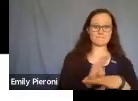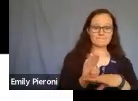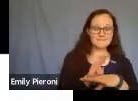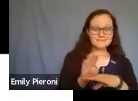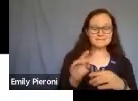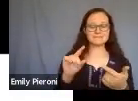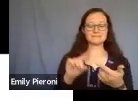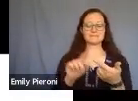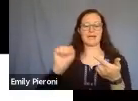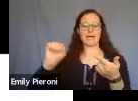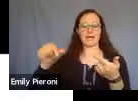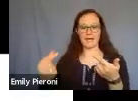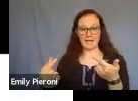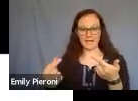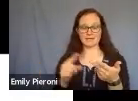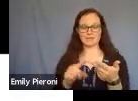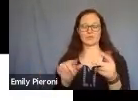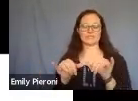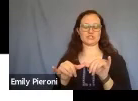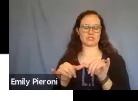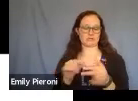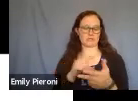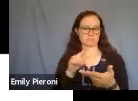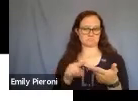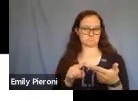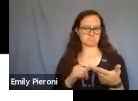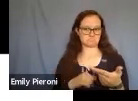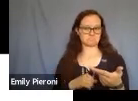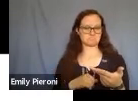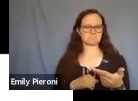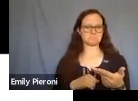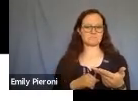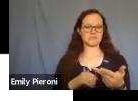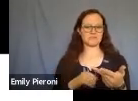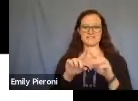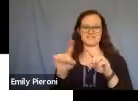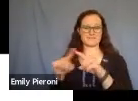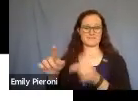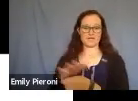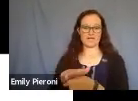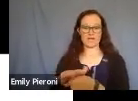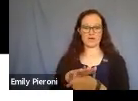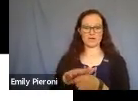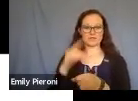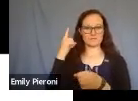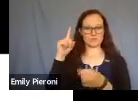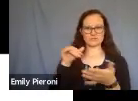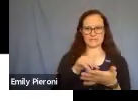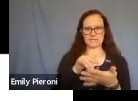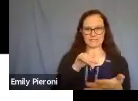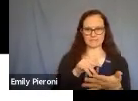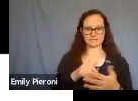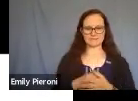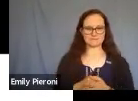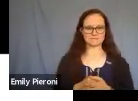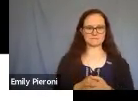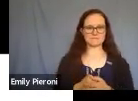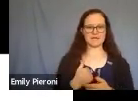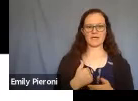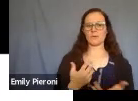engineering. And there's just a list of all the different areas that we're trying to hire